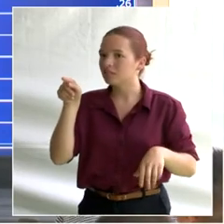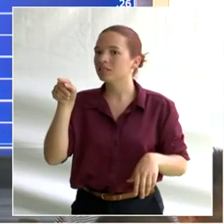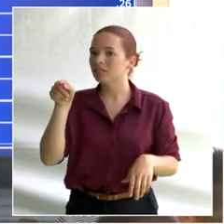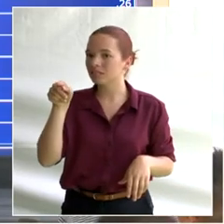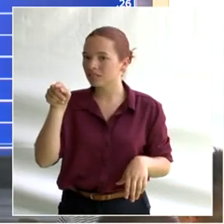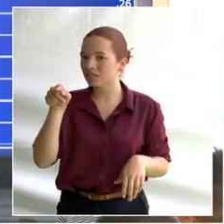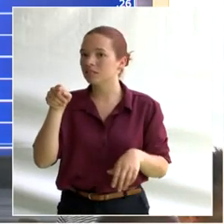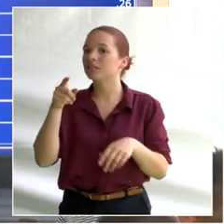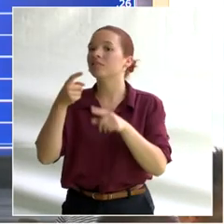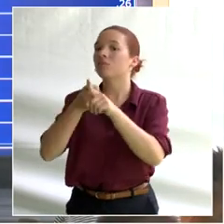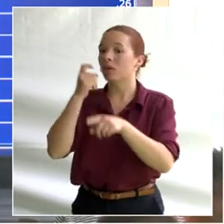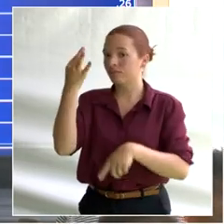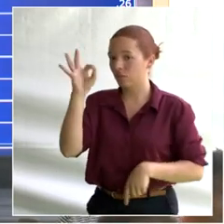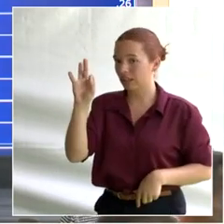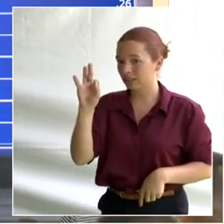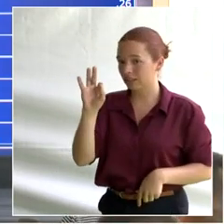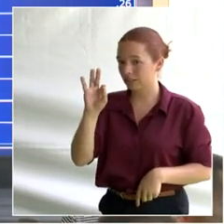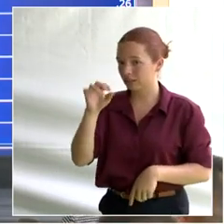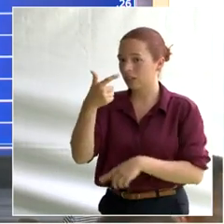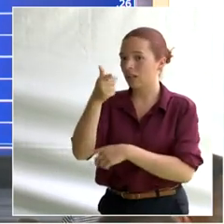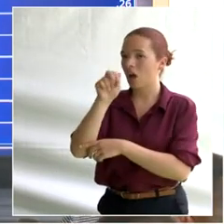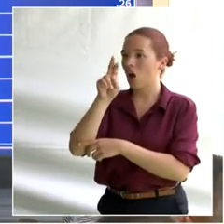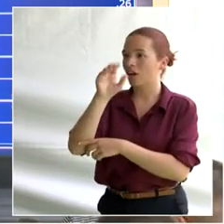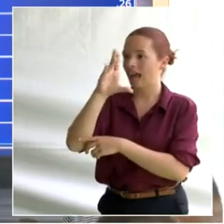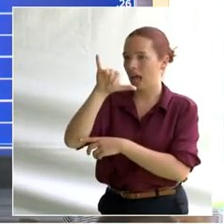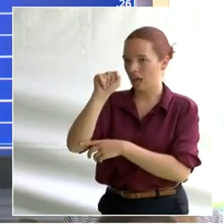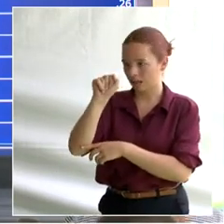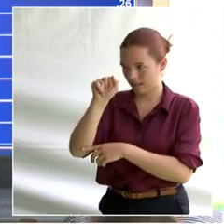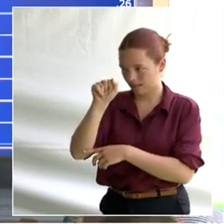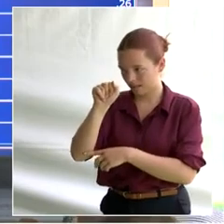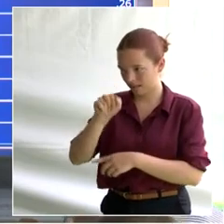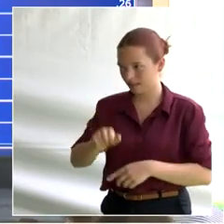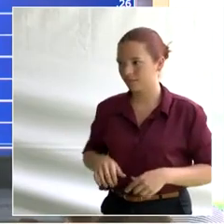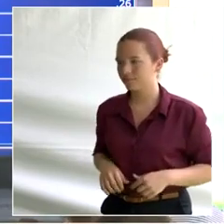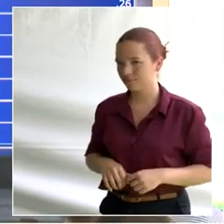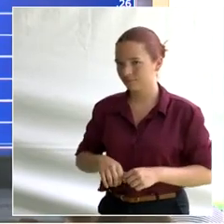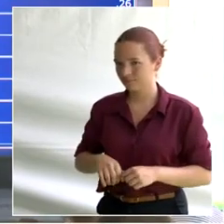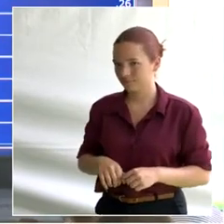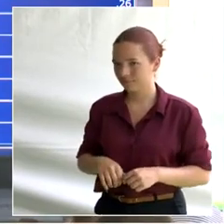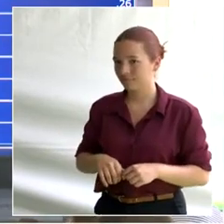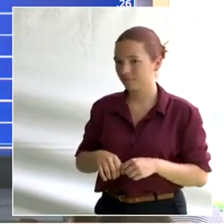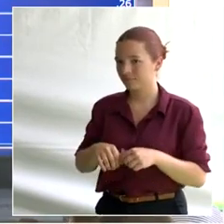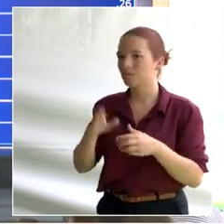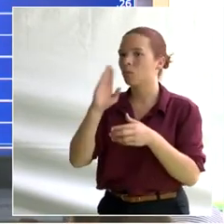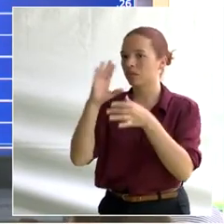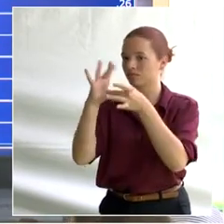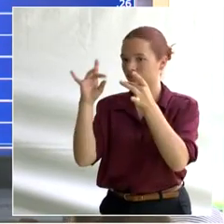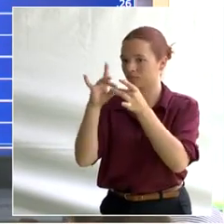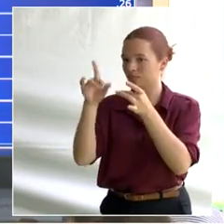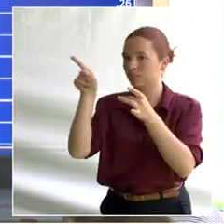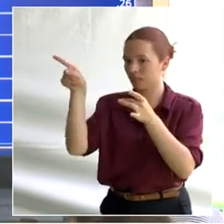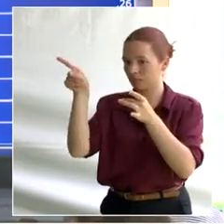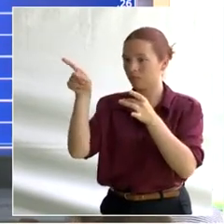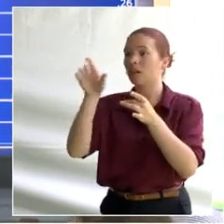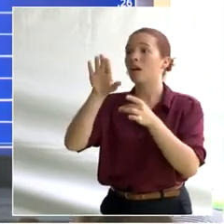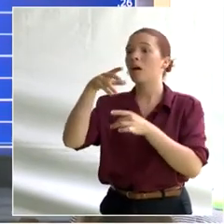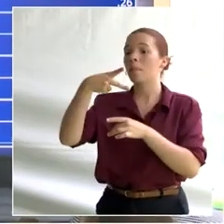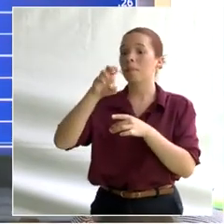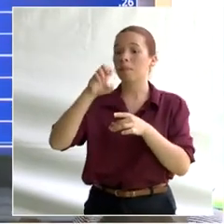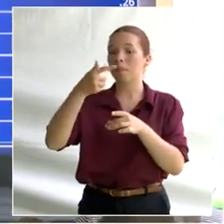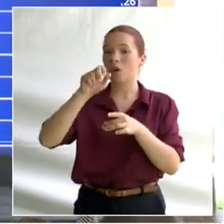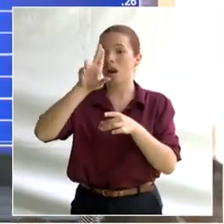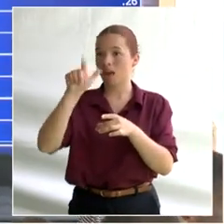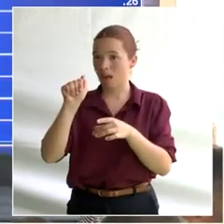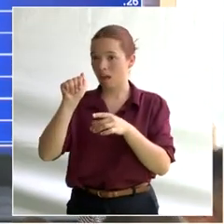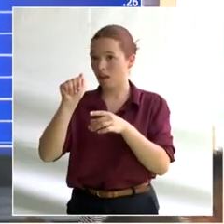Jess Pegula won her first tournament here in 2019. That was her first title, so she's a real fan favorite in Washington.